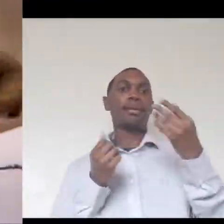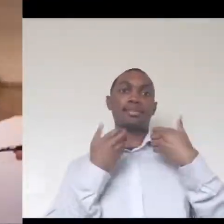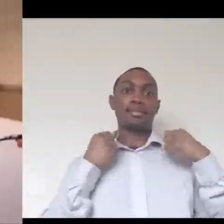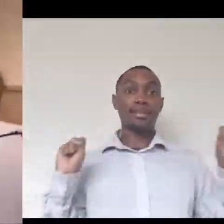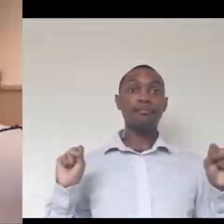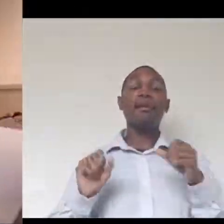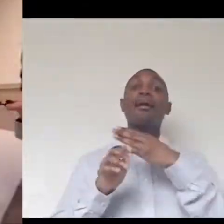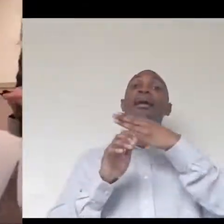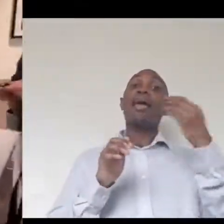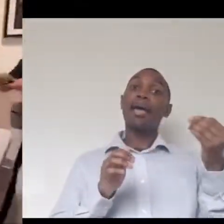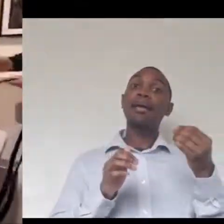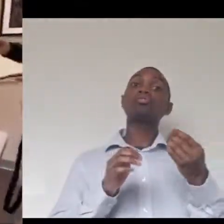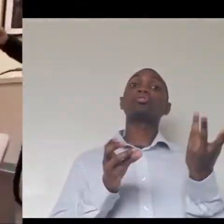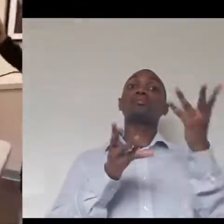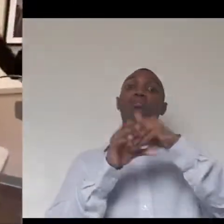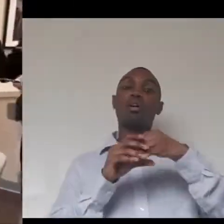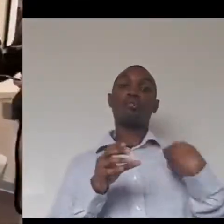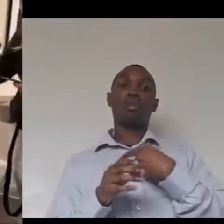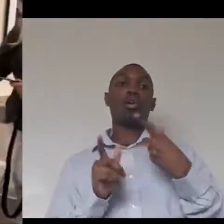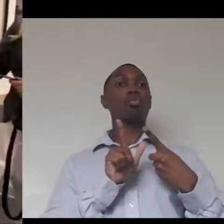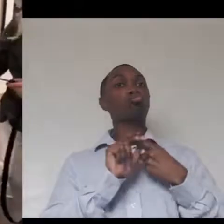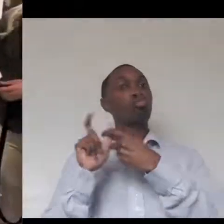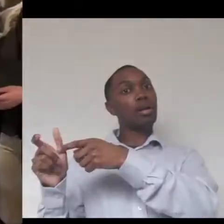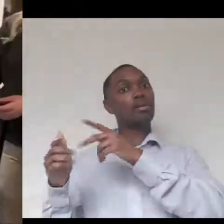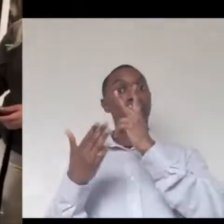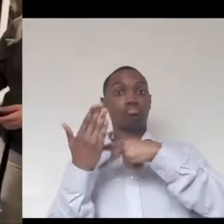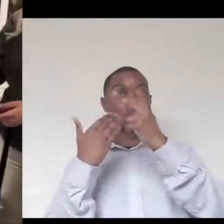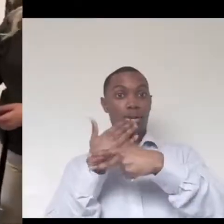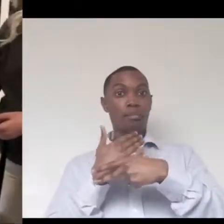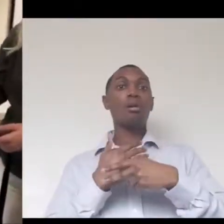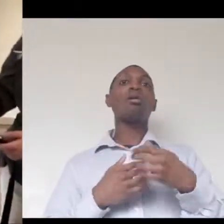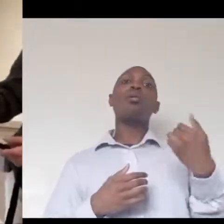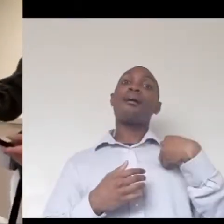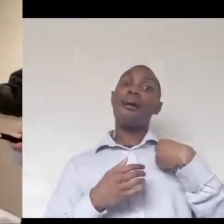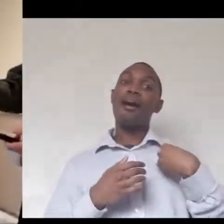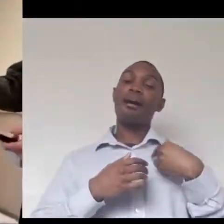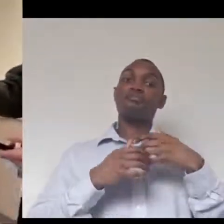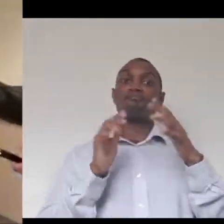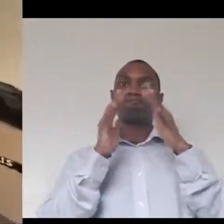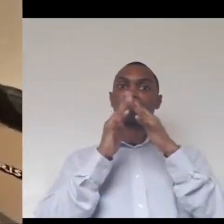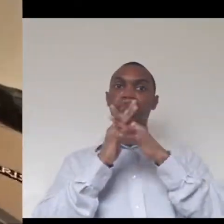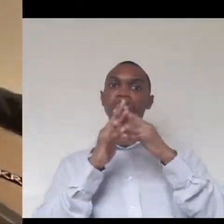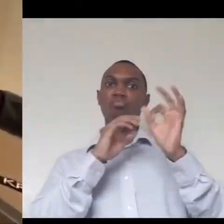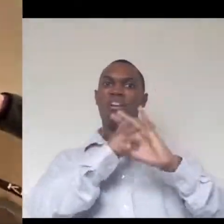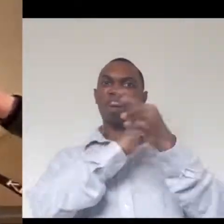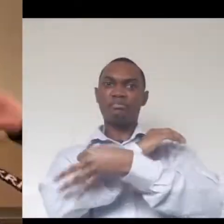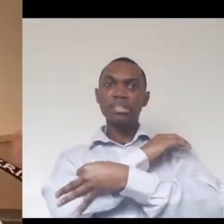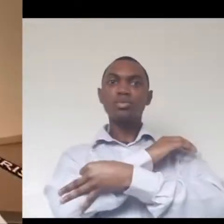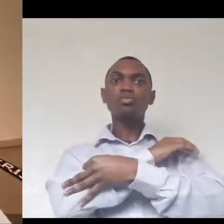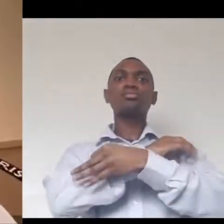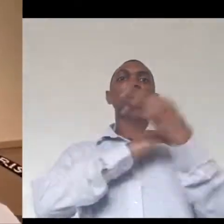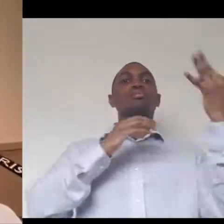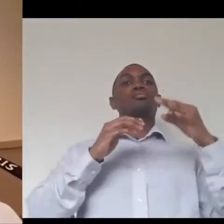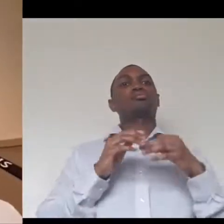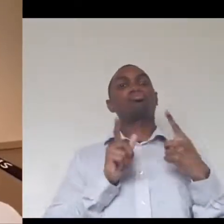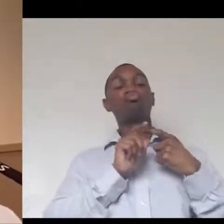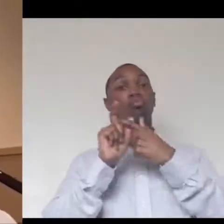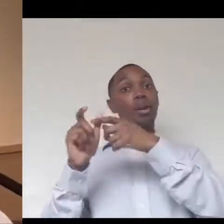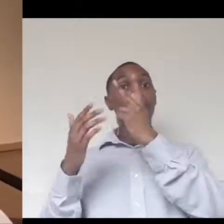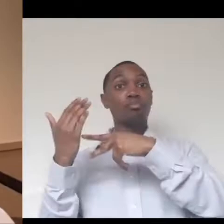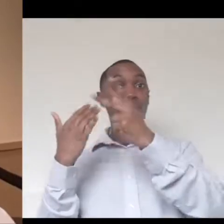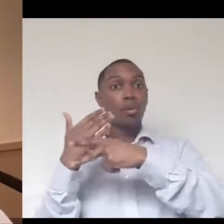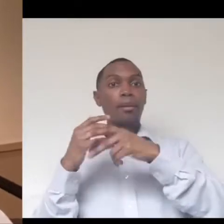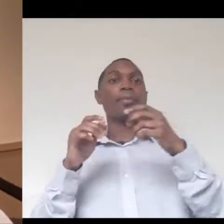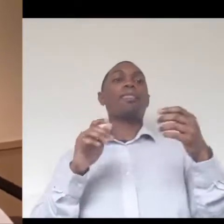at the zoo. We have a football field-sized running yard where Kris is slowly learning how to become